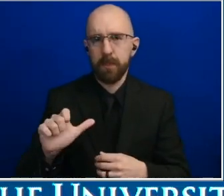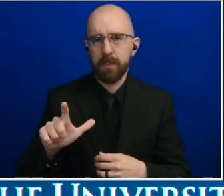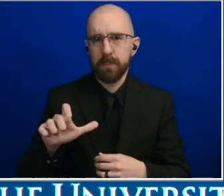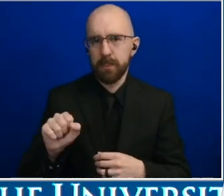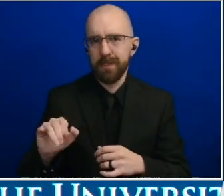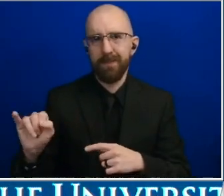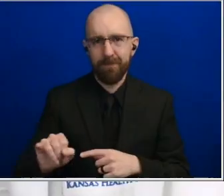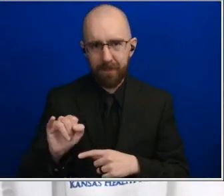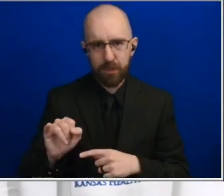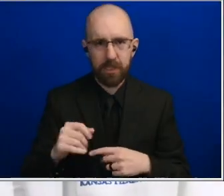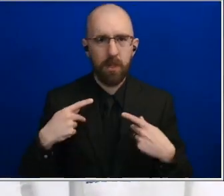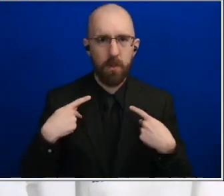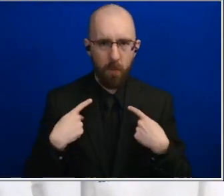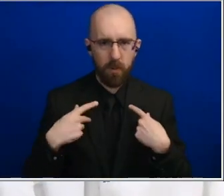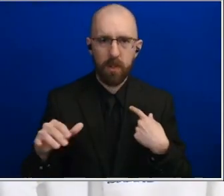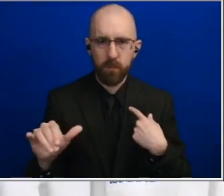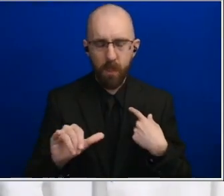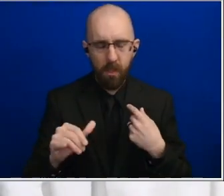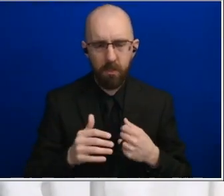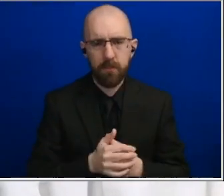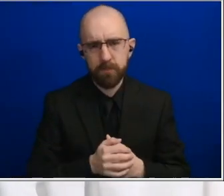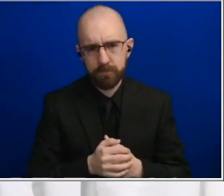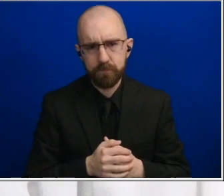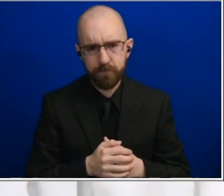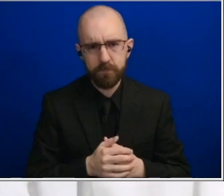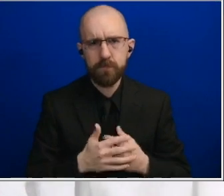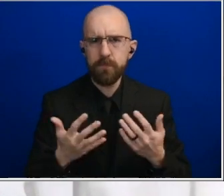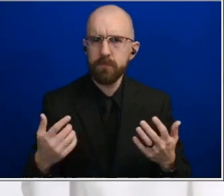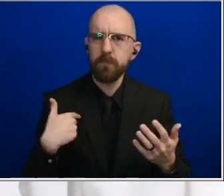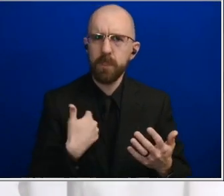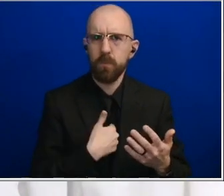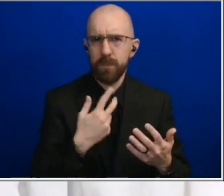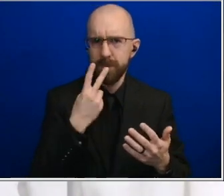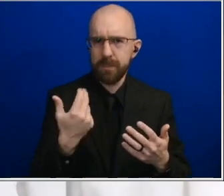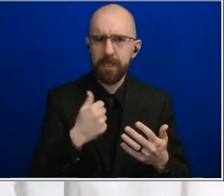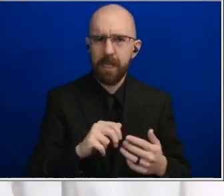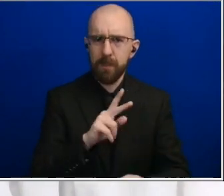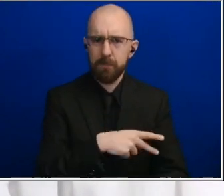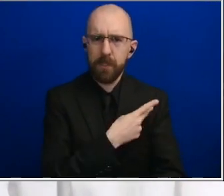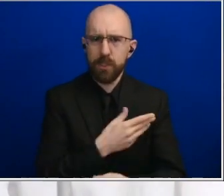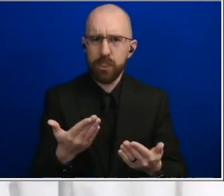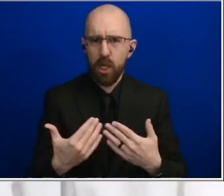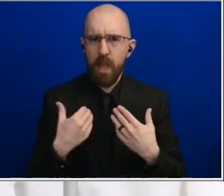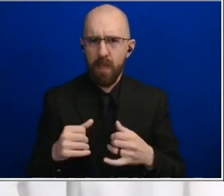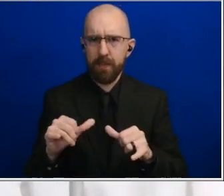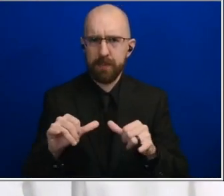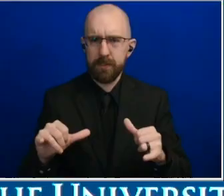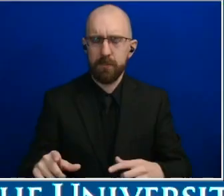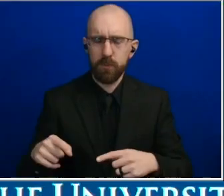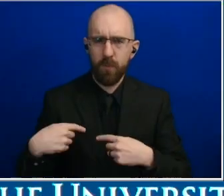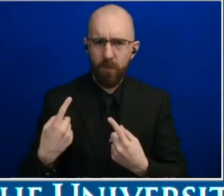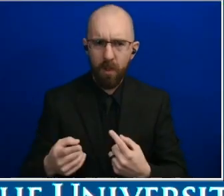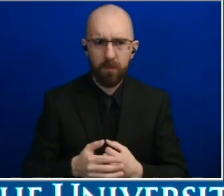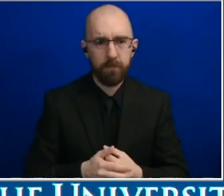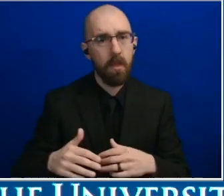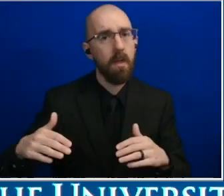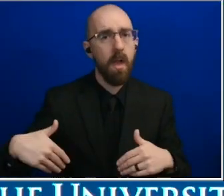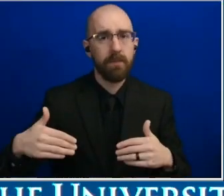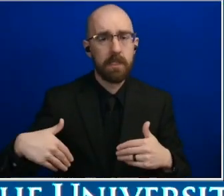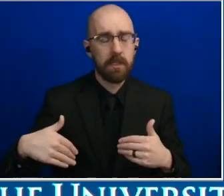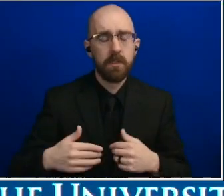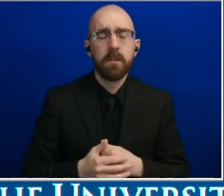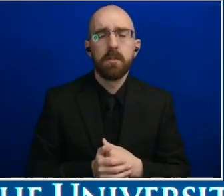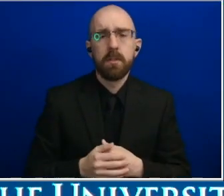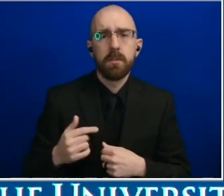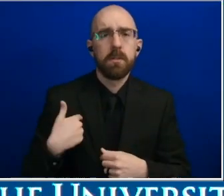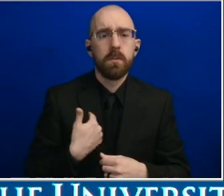pneumonia as well. So have we seen any measles patients here at the health system so far? We have not. You know, we are in